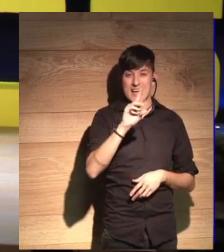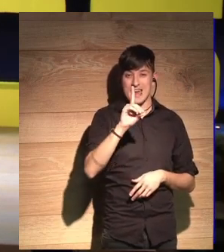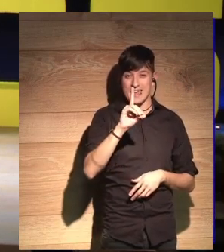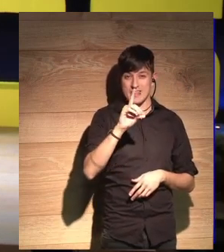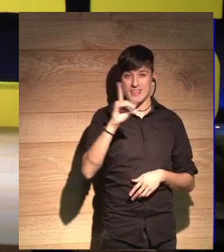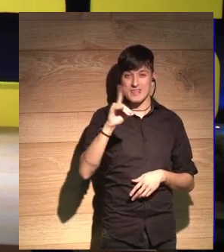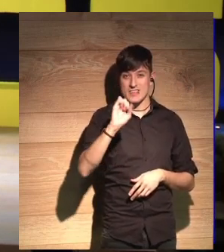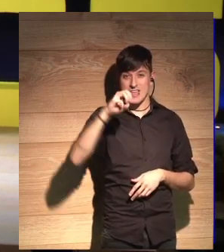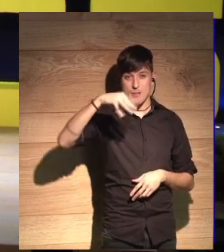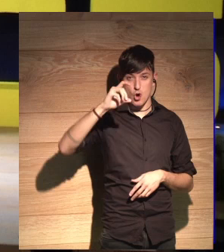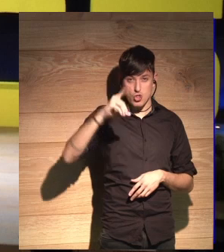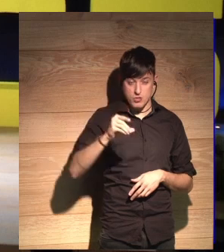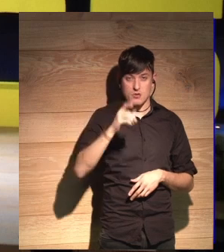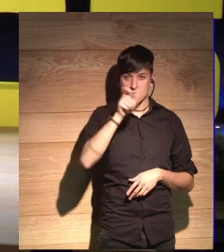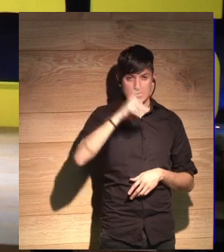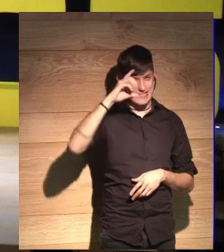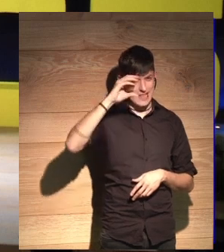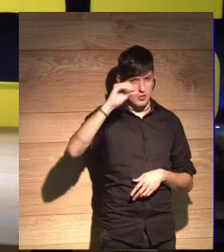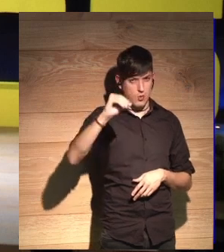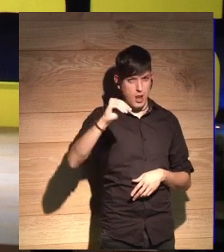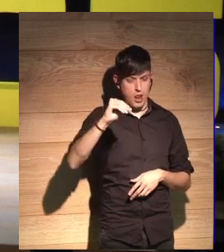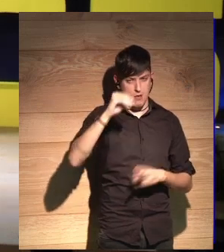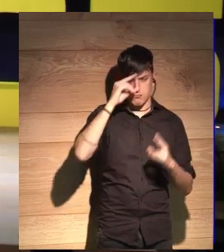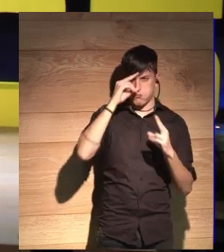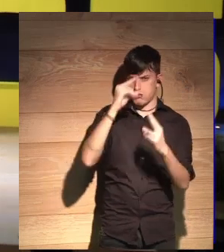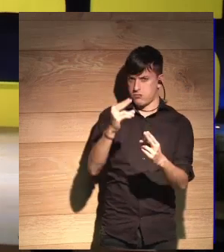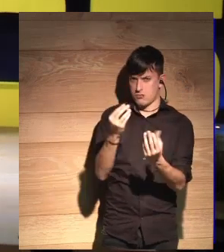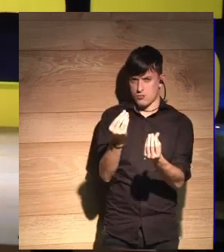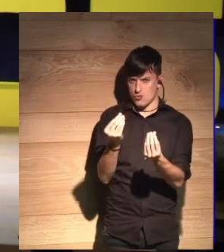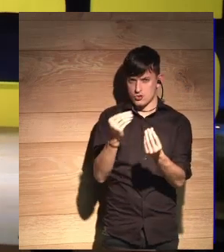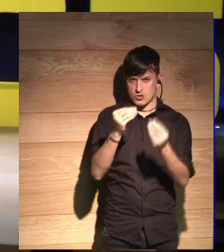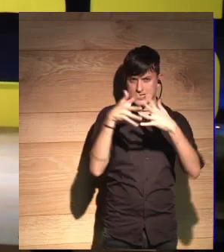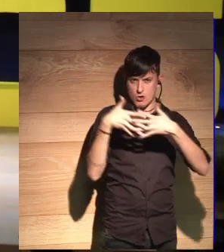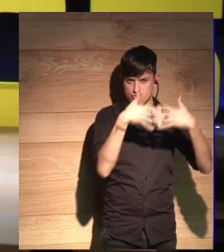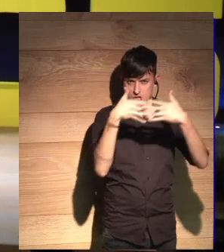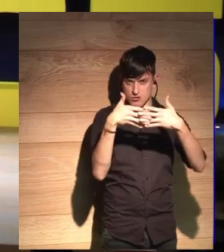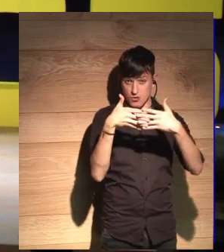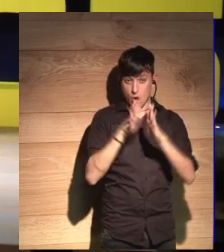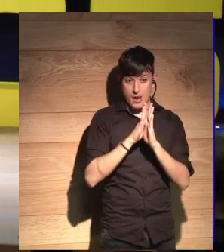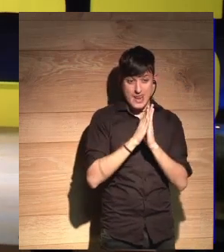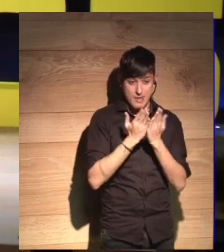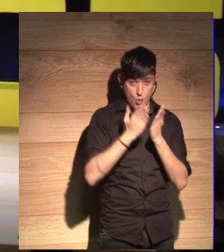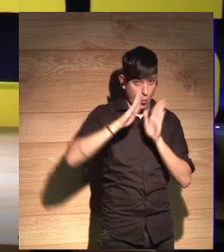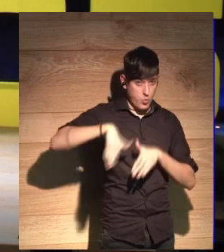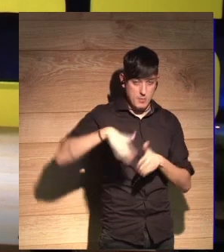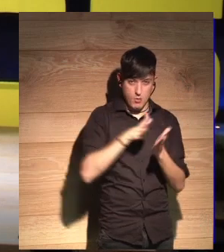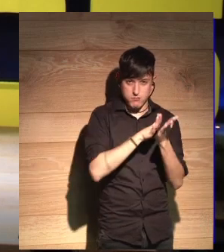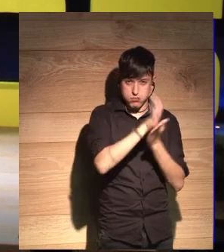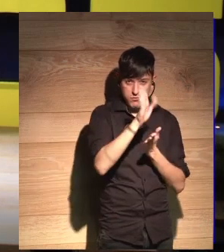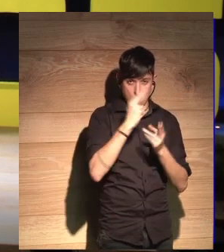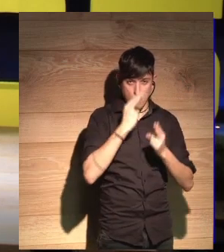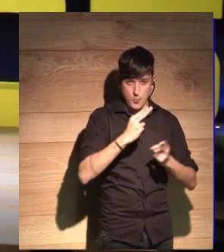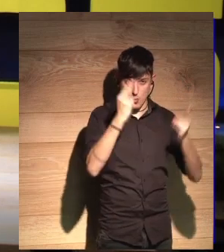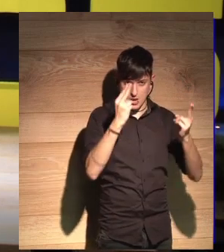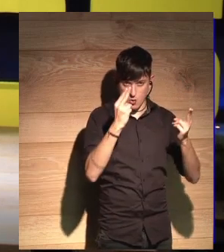Diamond, who is one of the most appreciated intellectuals in the US. He has just published his last book, and he's going to speak